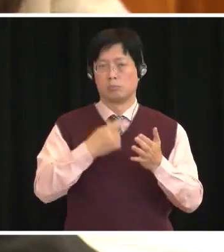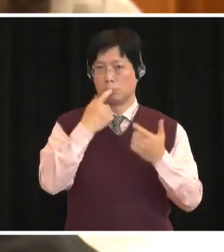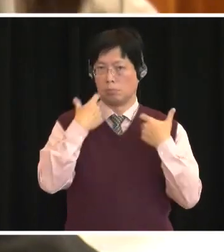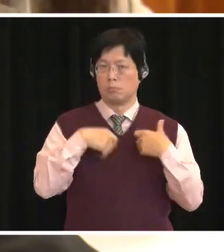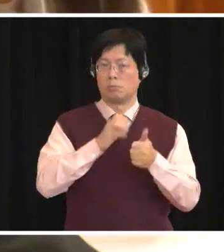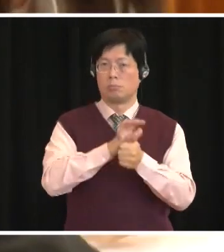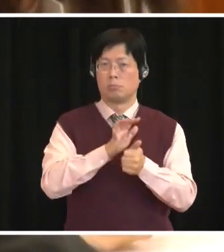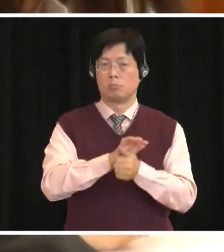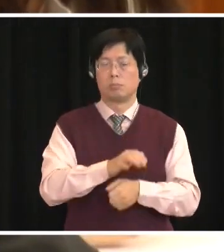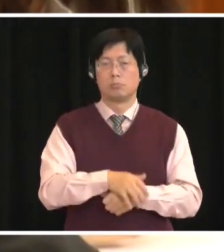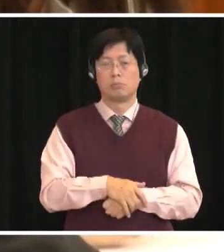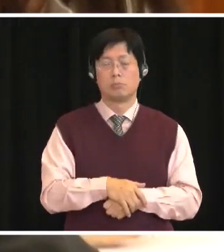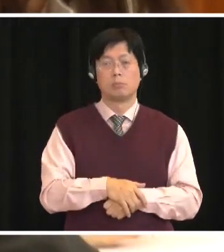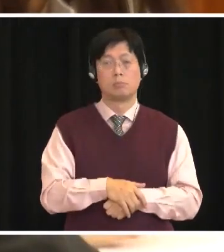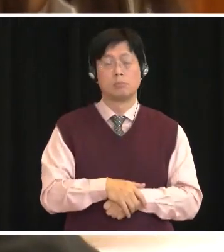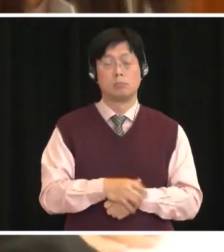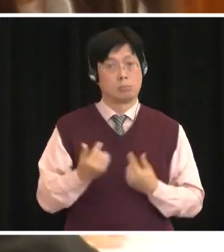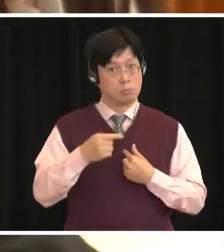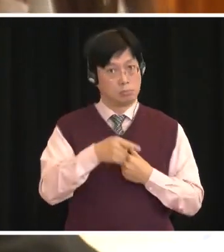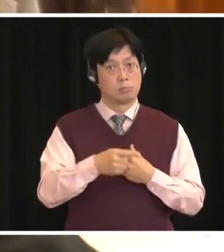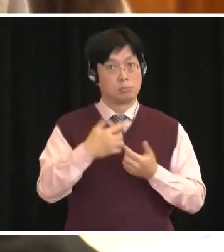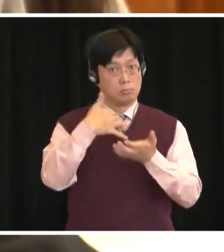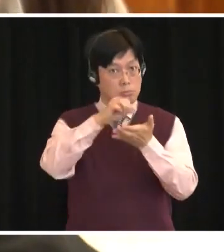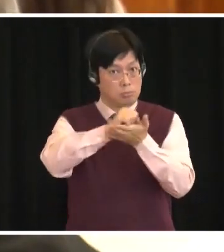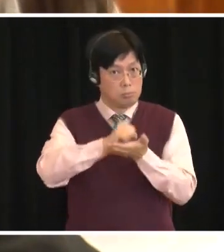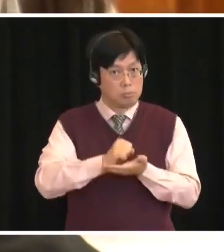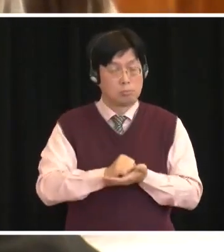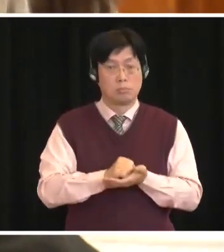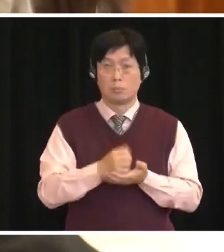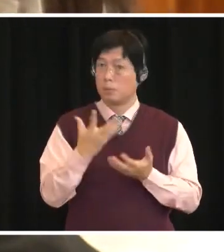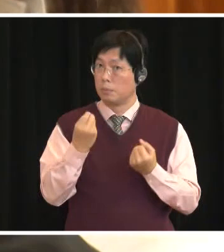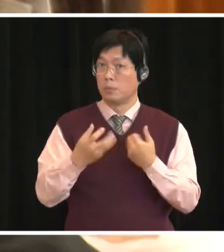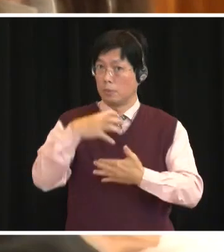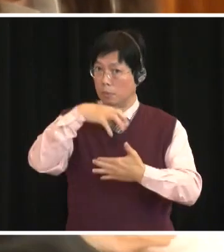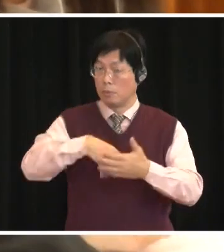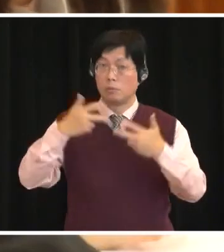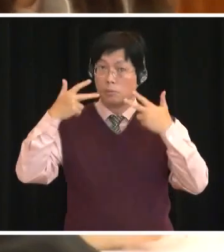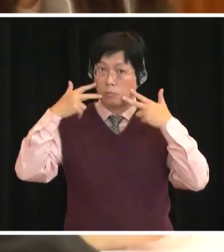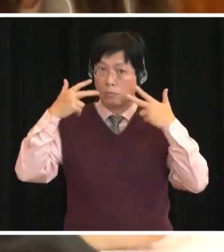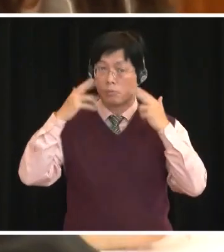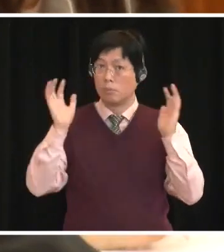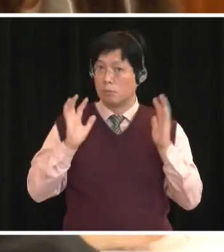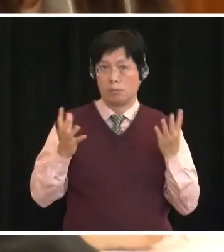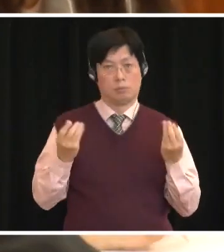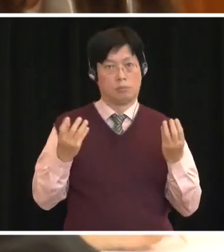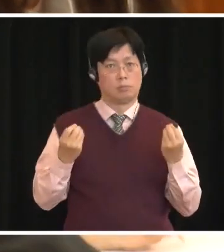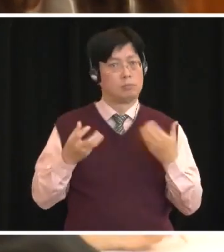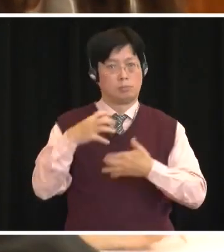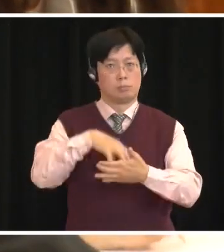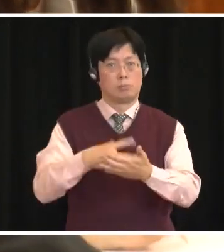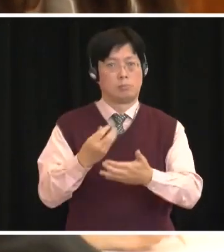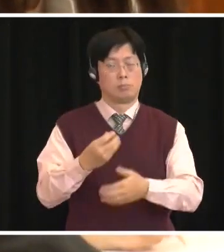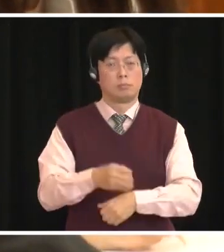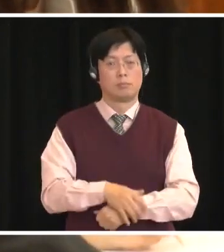As long as an indigenous child is in need of legal aid, such legal aid will be provided to Legal Aid Foundation. So our